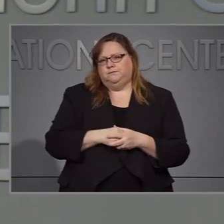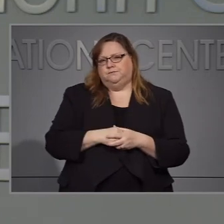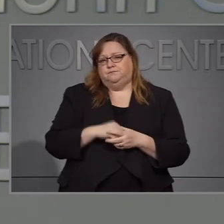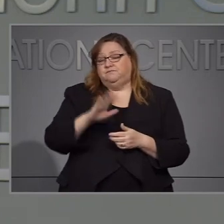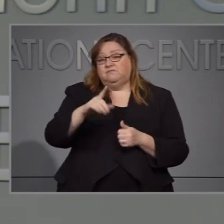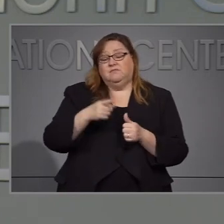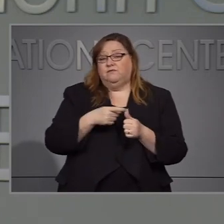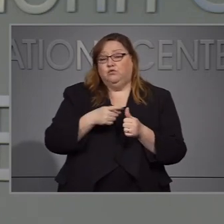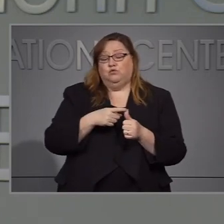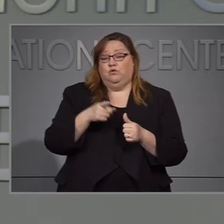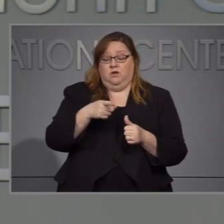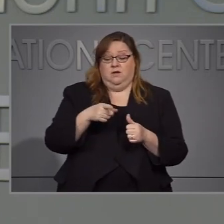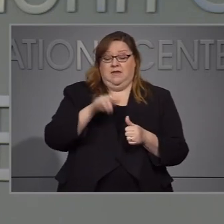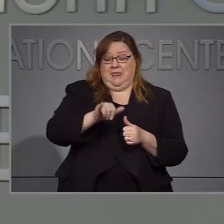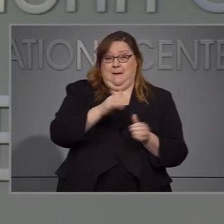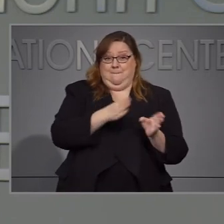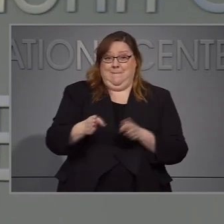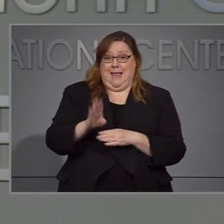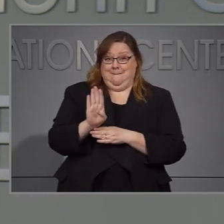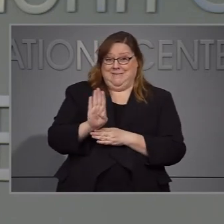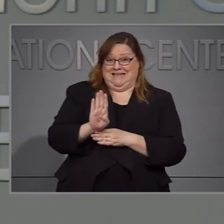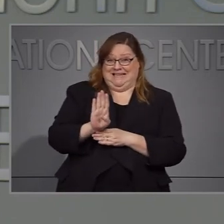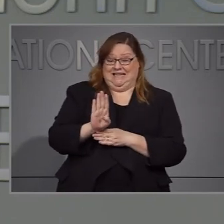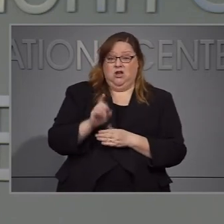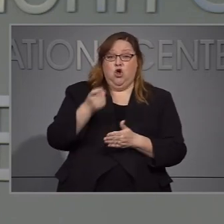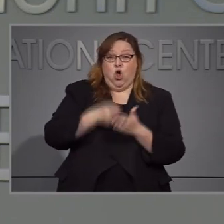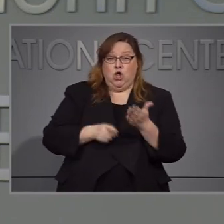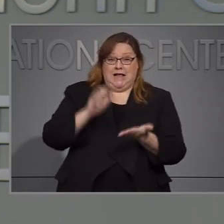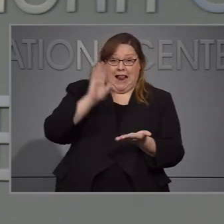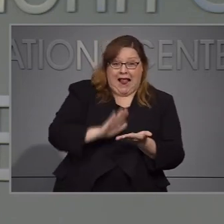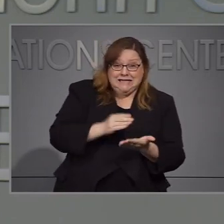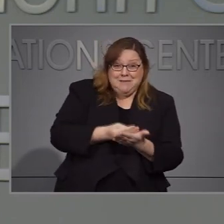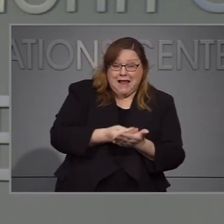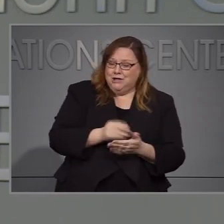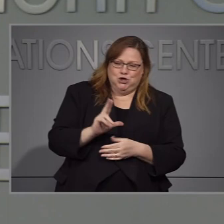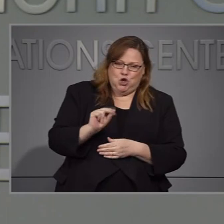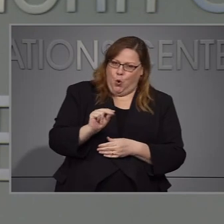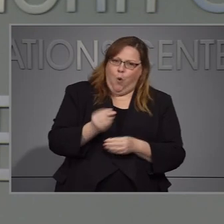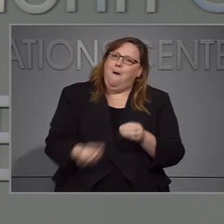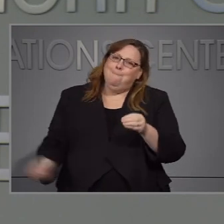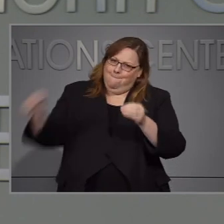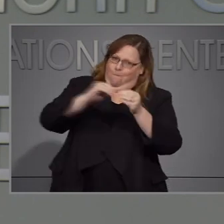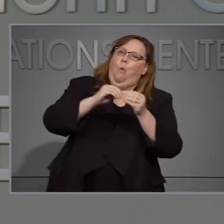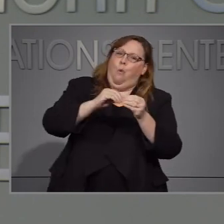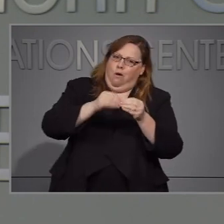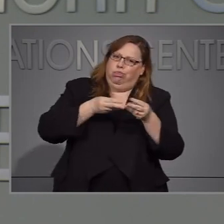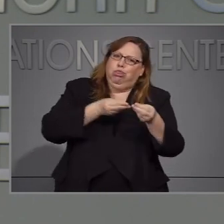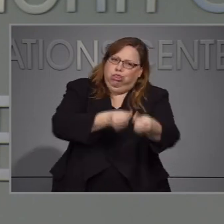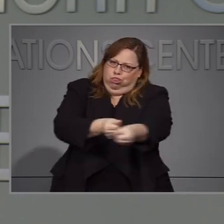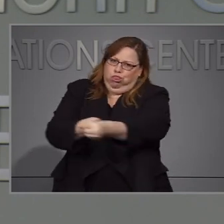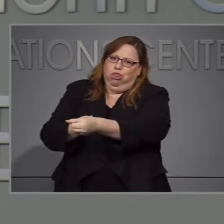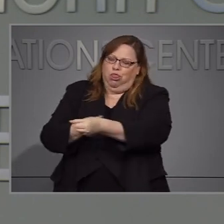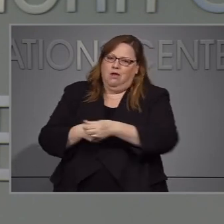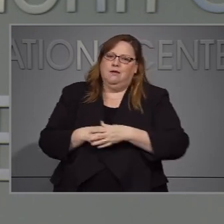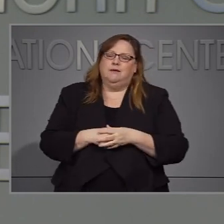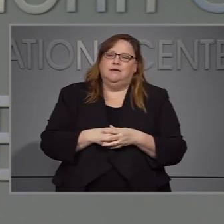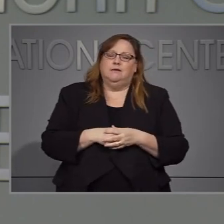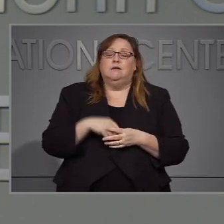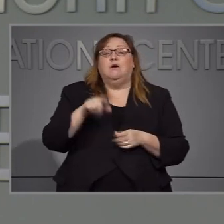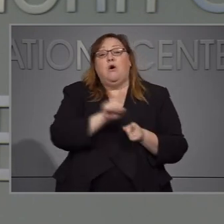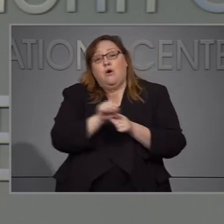our schools more and not less. In addition, the state needs to do a lot